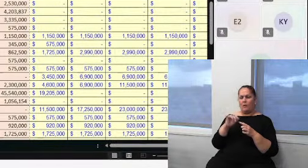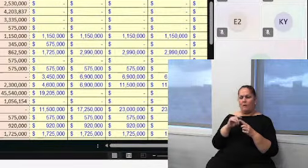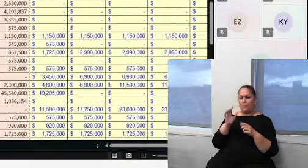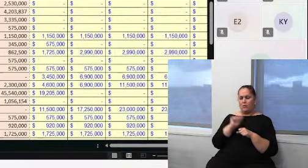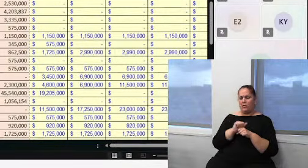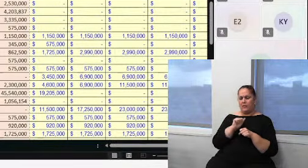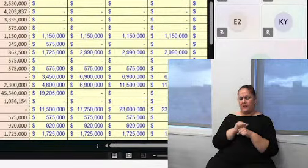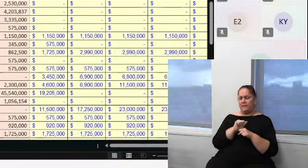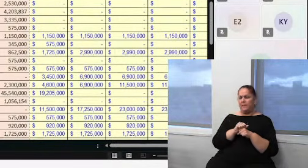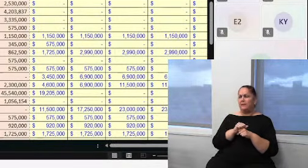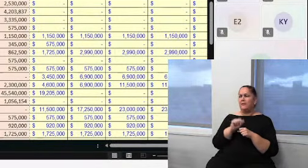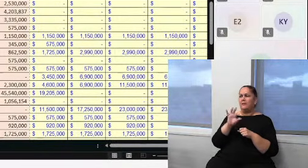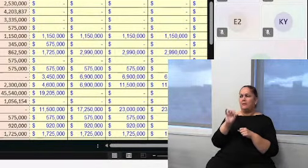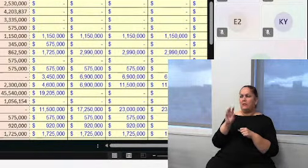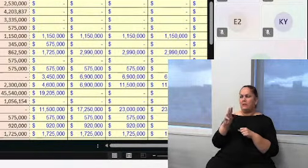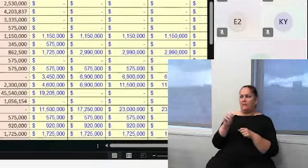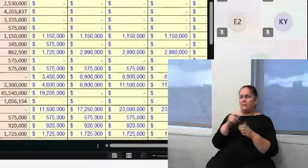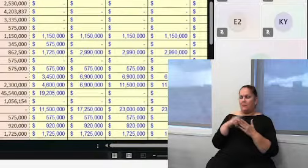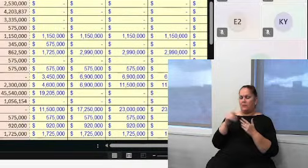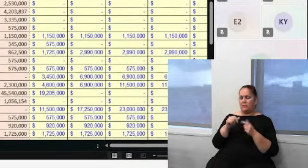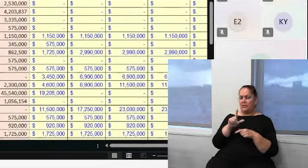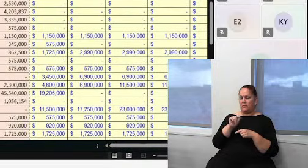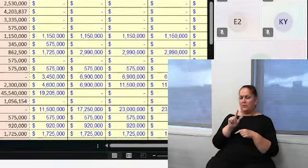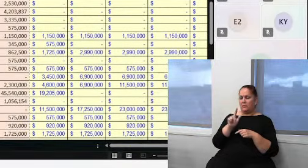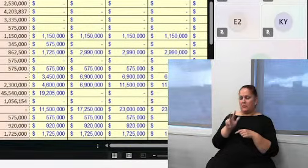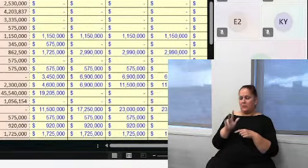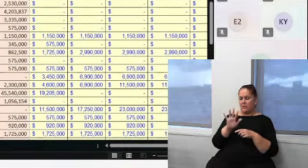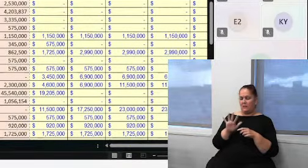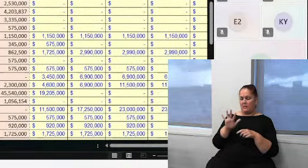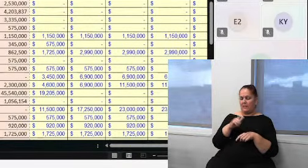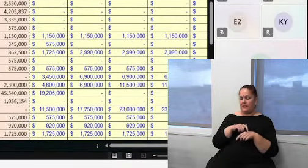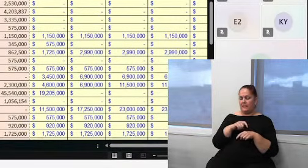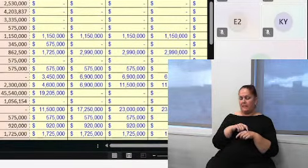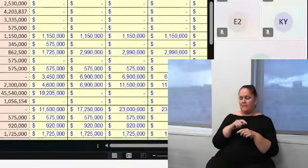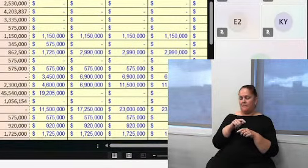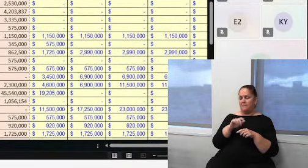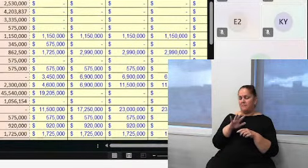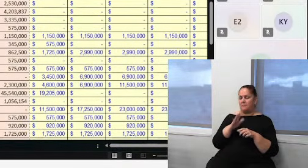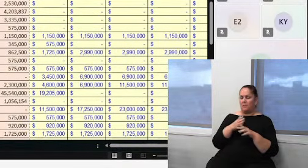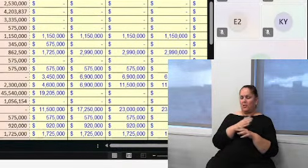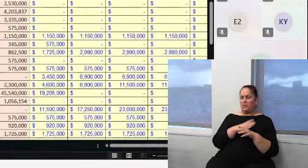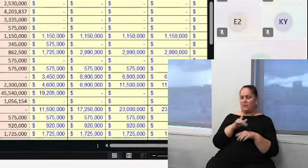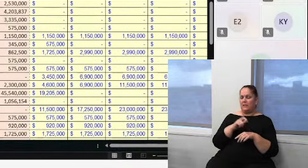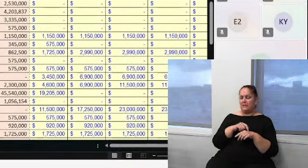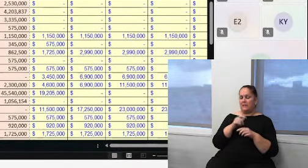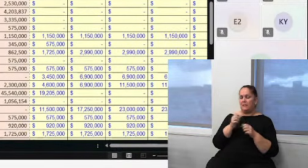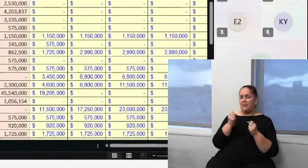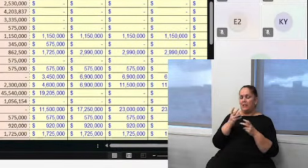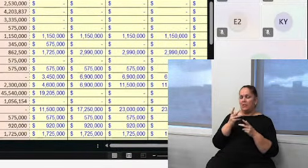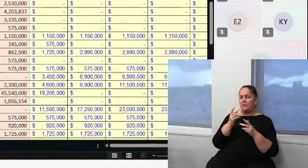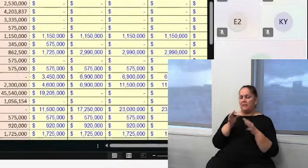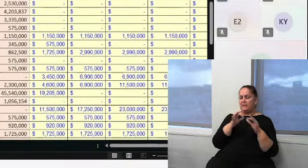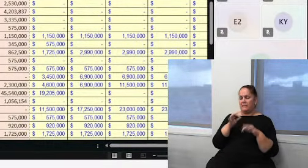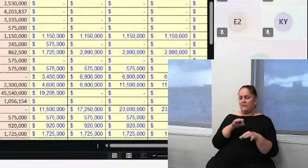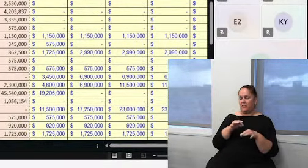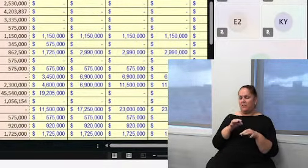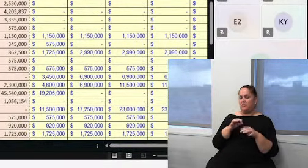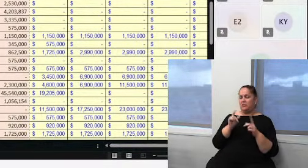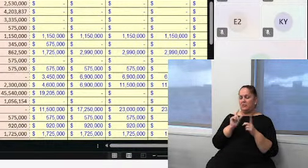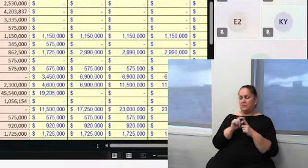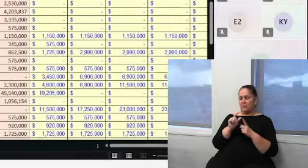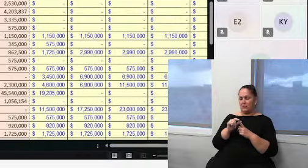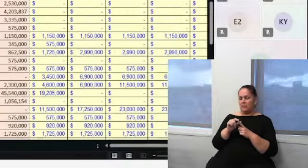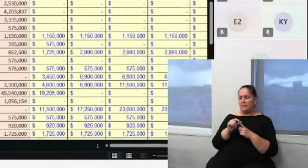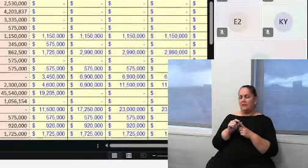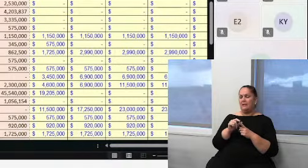and ISOs for the FEMA projects in 2023. So around that time frame, prior to that time, so a lot of these